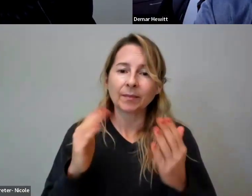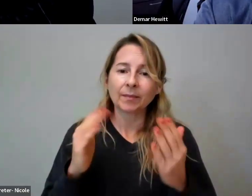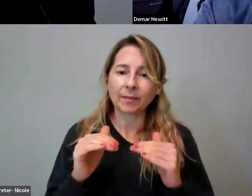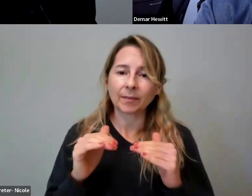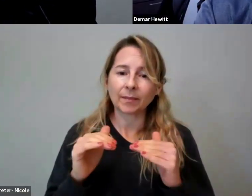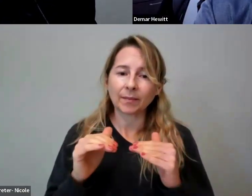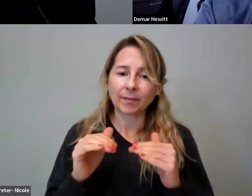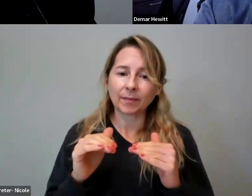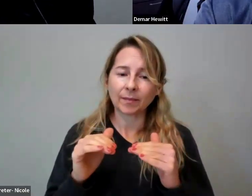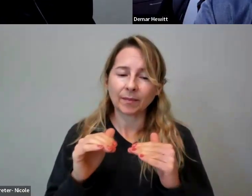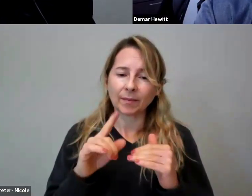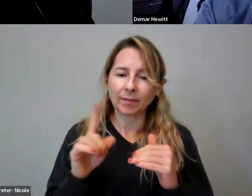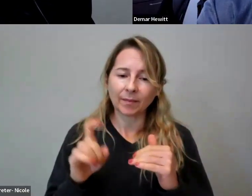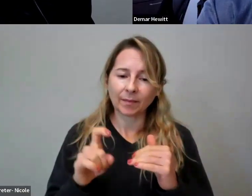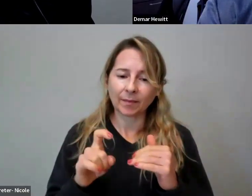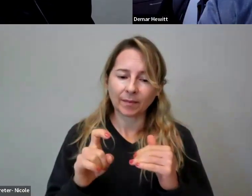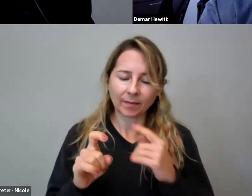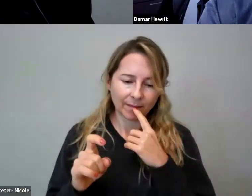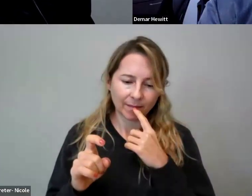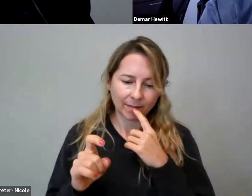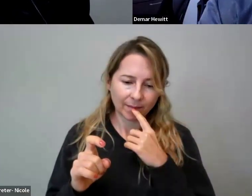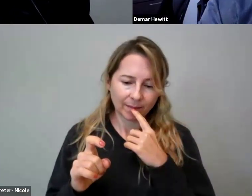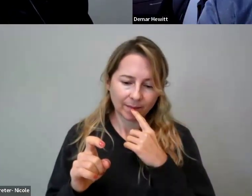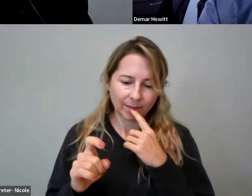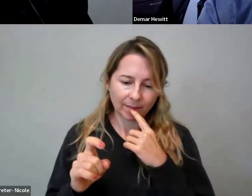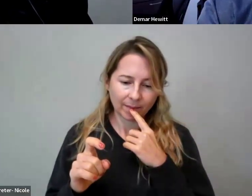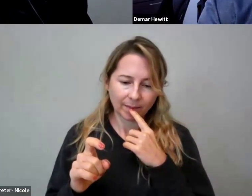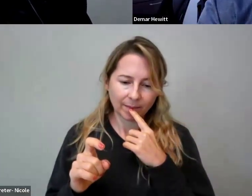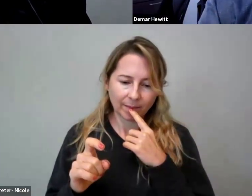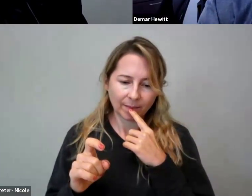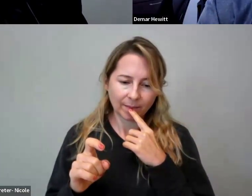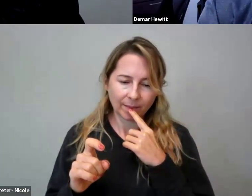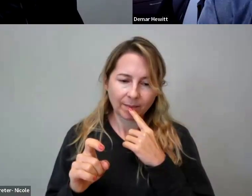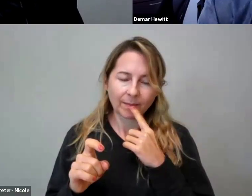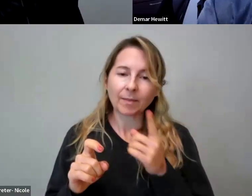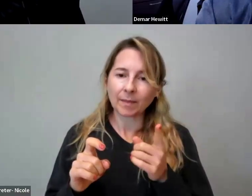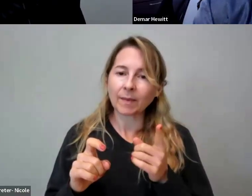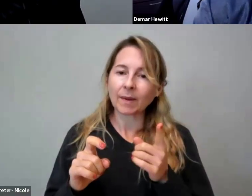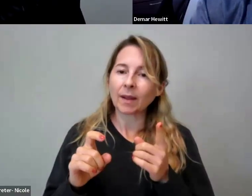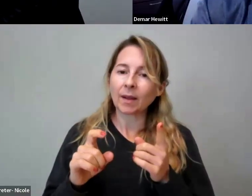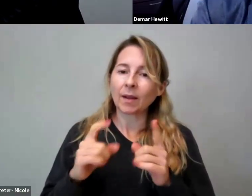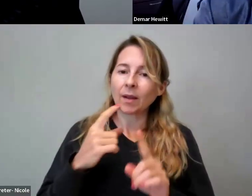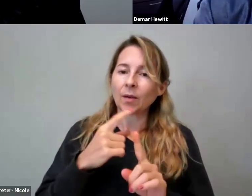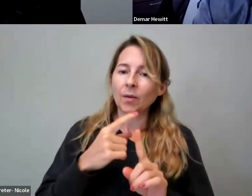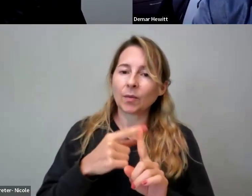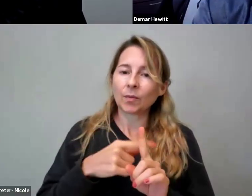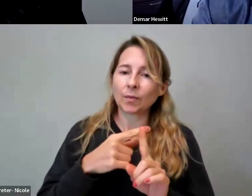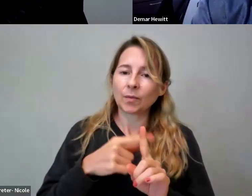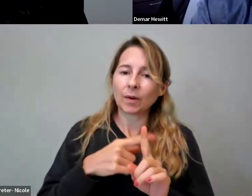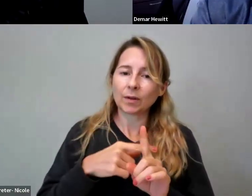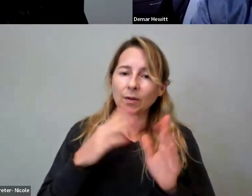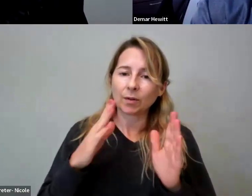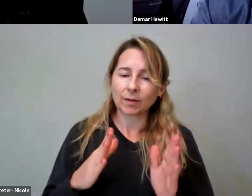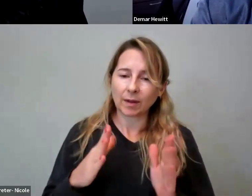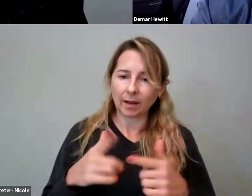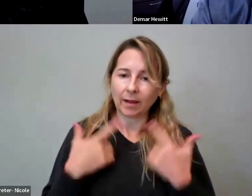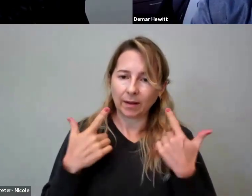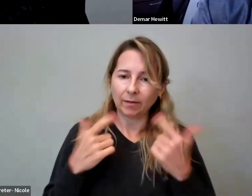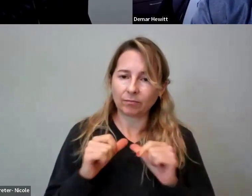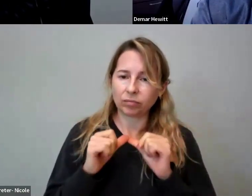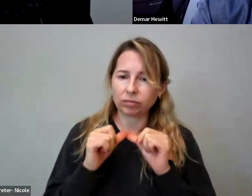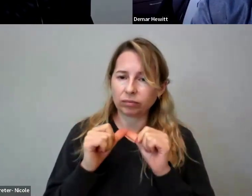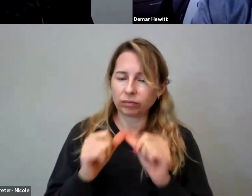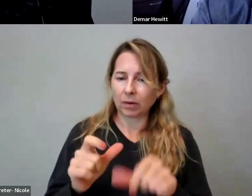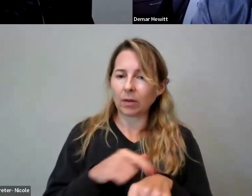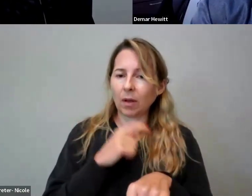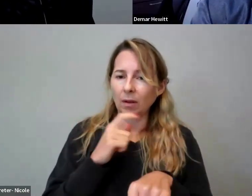question is, this is a new question that came in. The tenants who live for a long time in a building apartment and